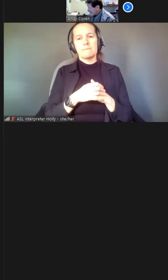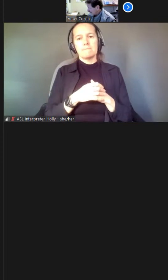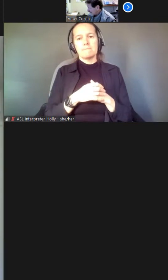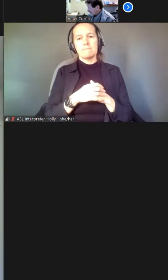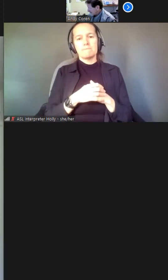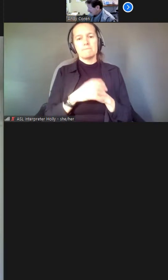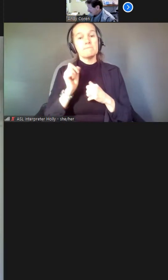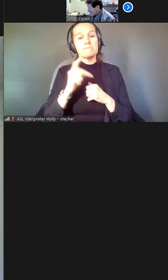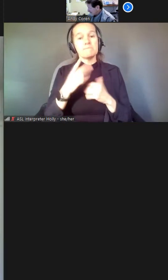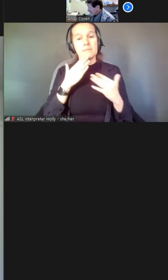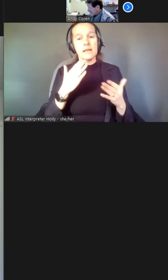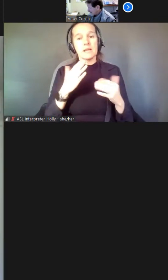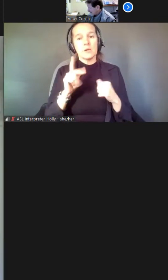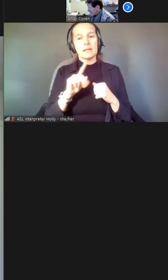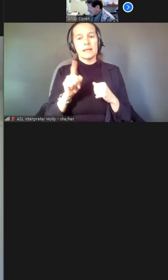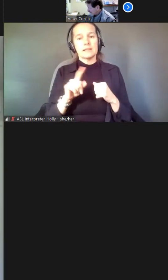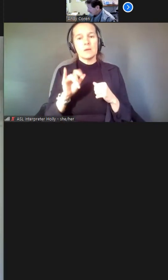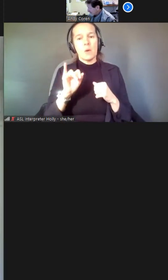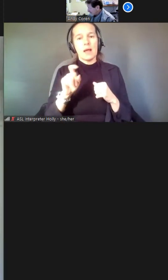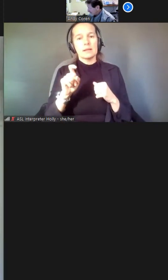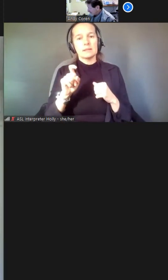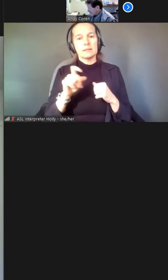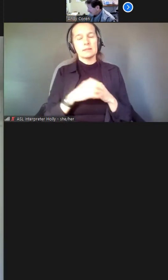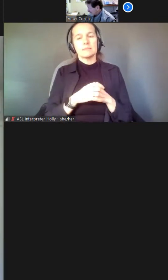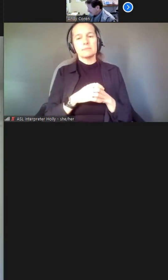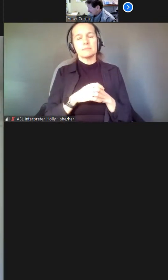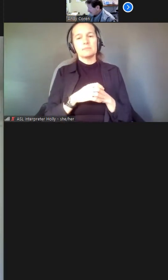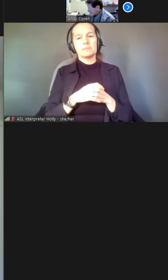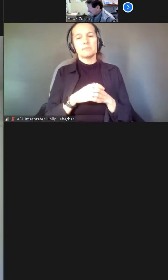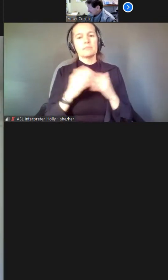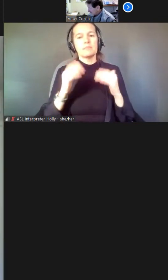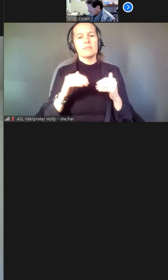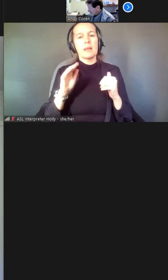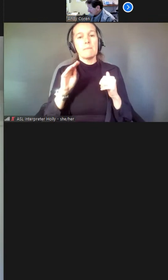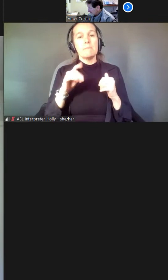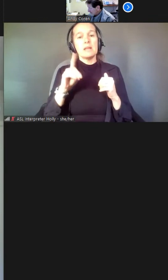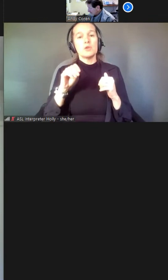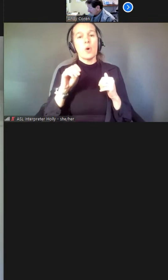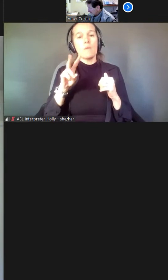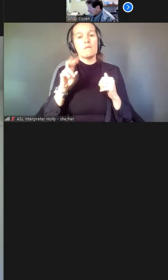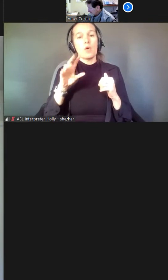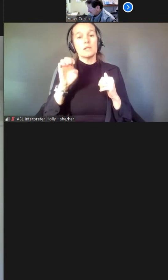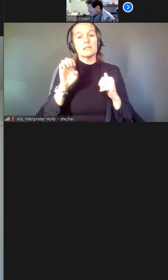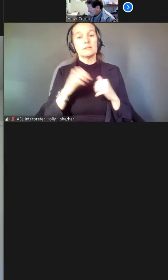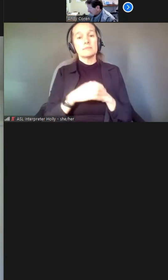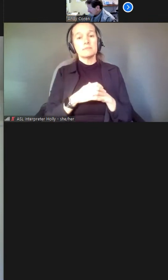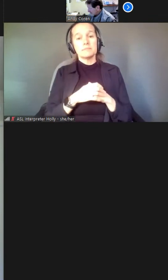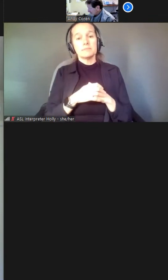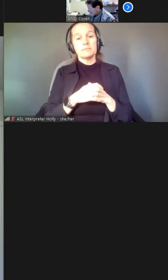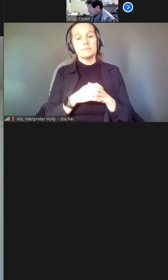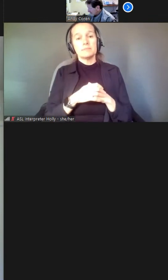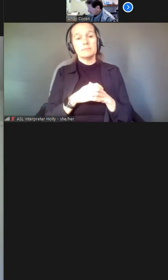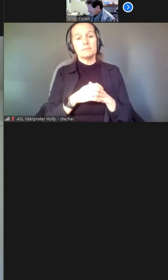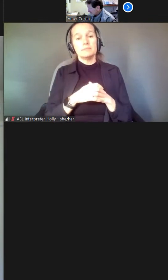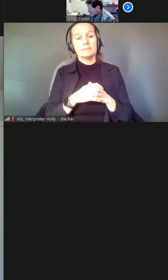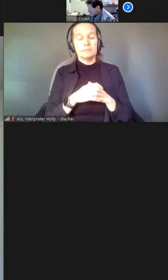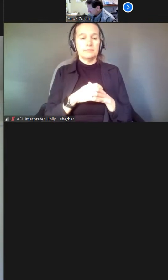Great, thank you, KZYX. How about Mendocino Voice?